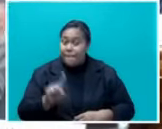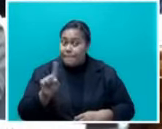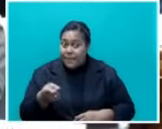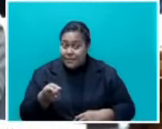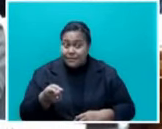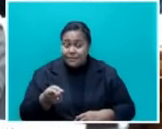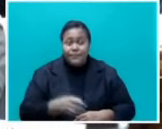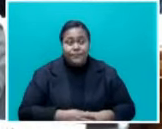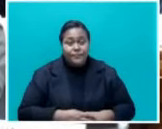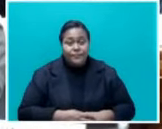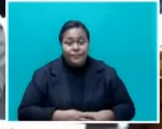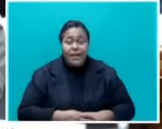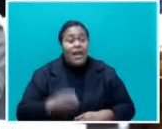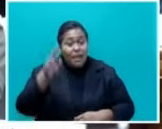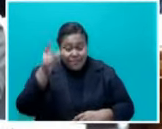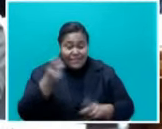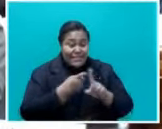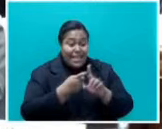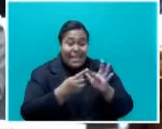won't be captured in the BDM.